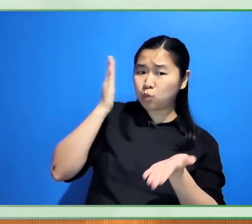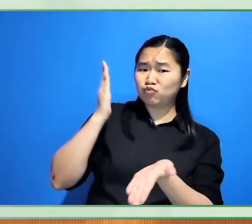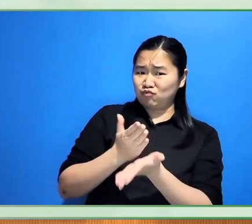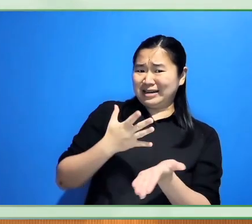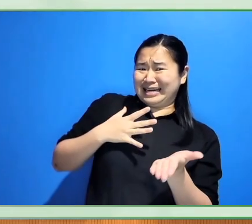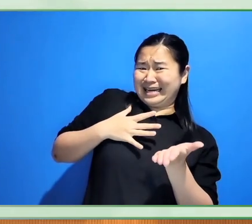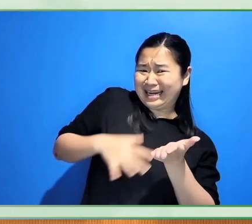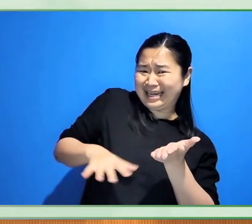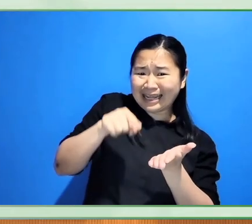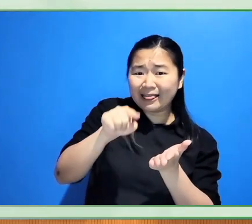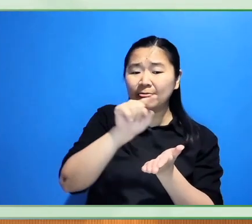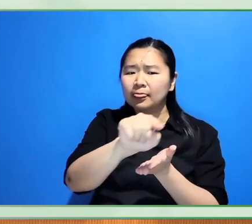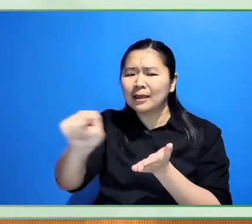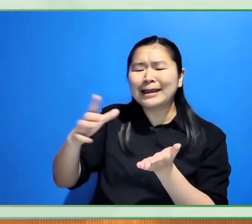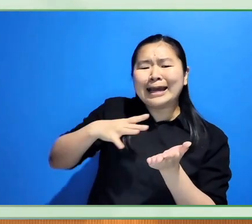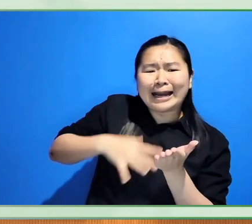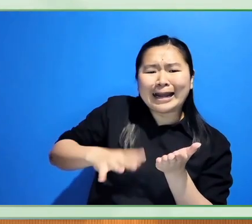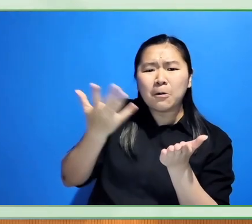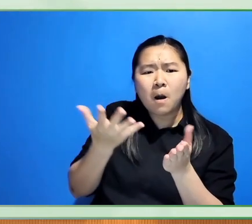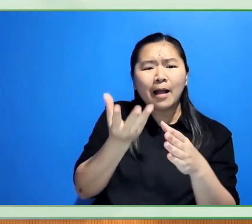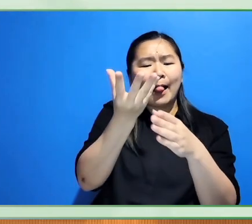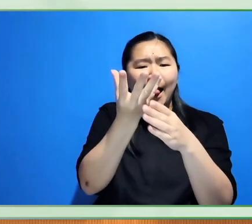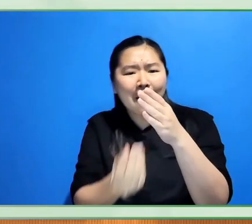to stick to the P and the game with the P's.